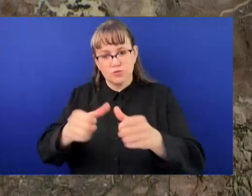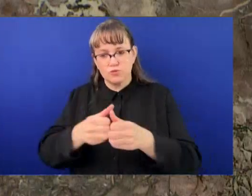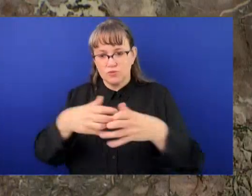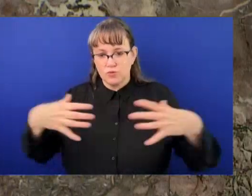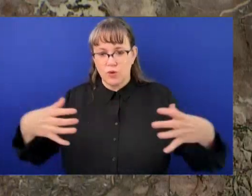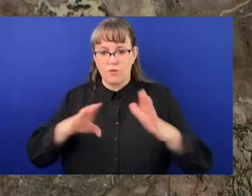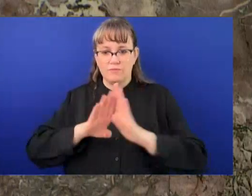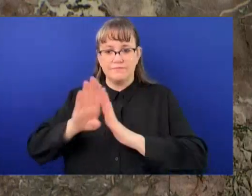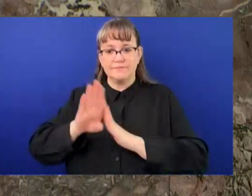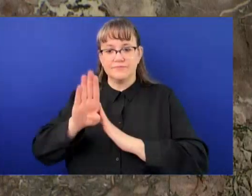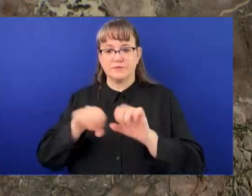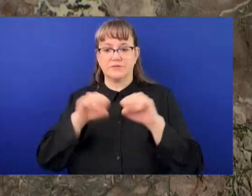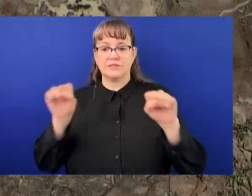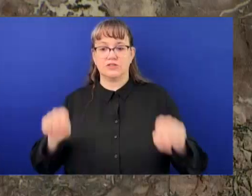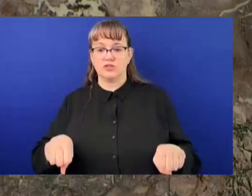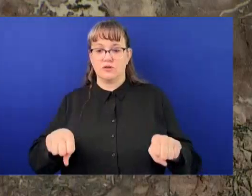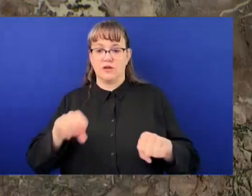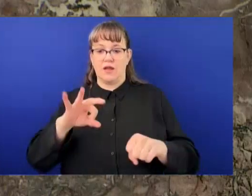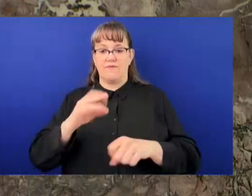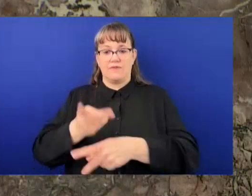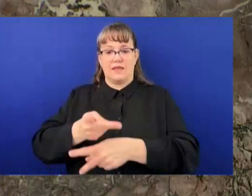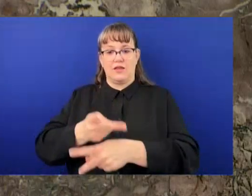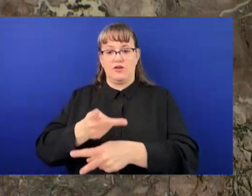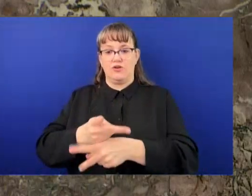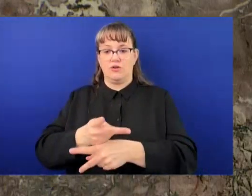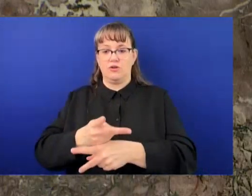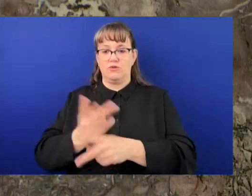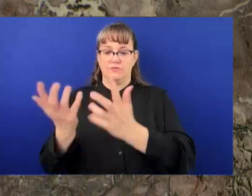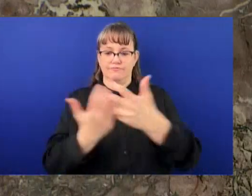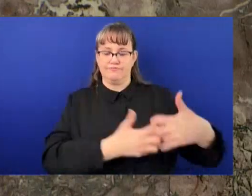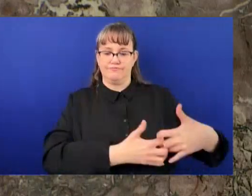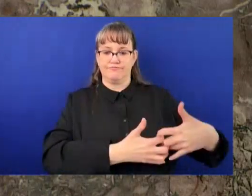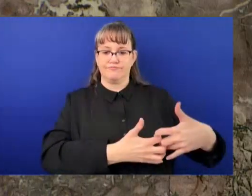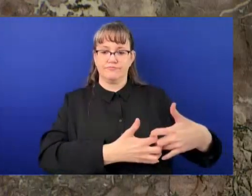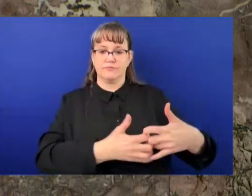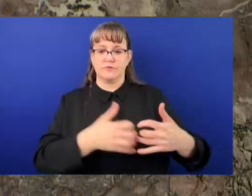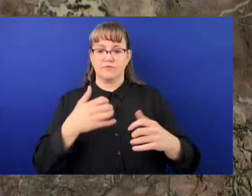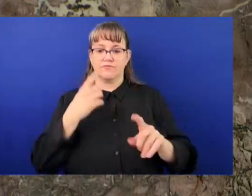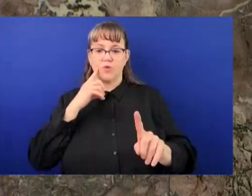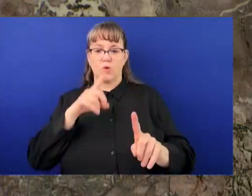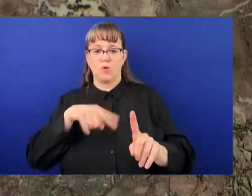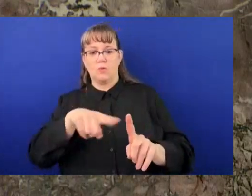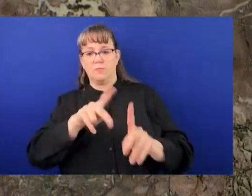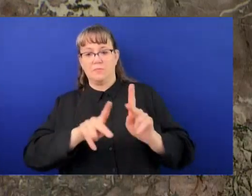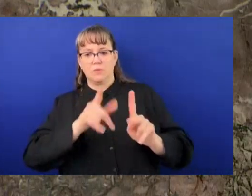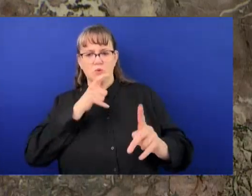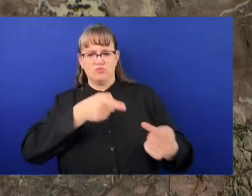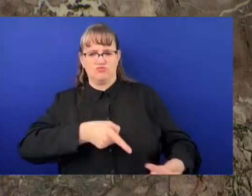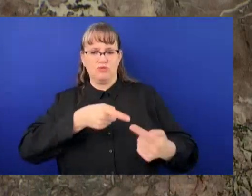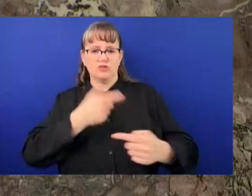who are struggling with substance use disorders. Mr. Speaker, we are not going to stop on this work. Thank you.